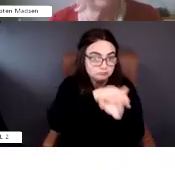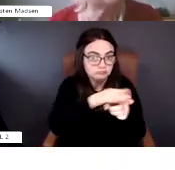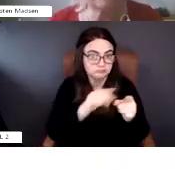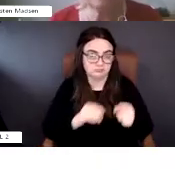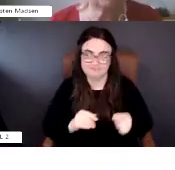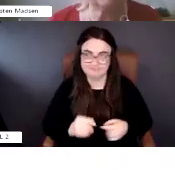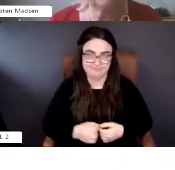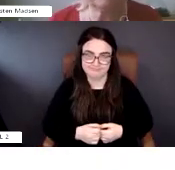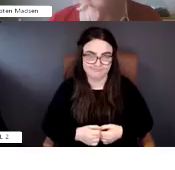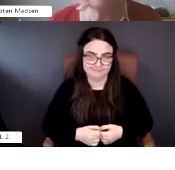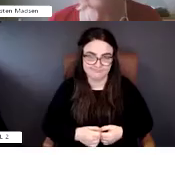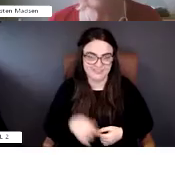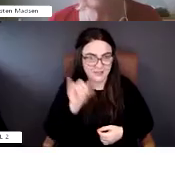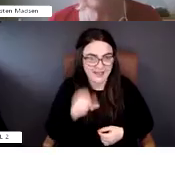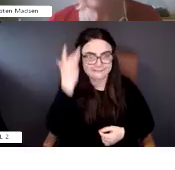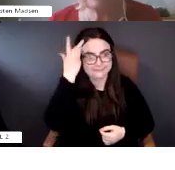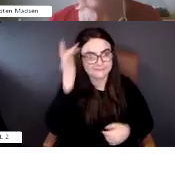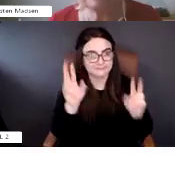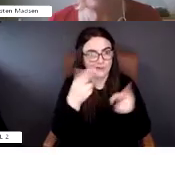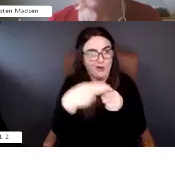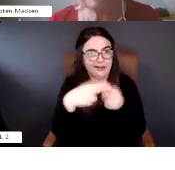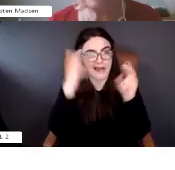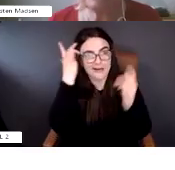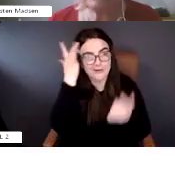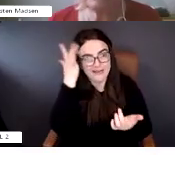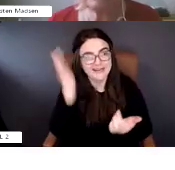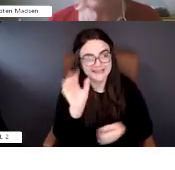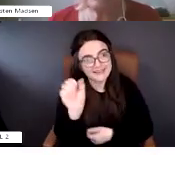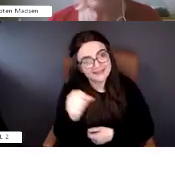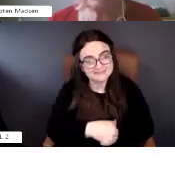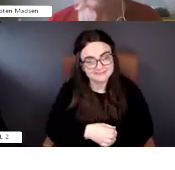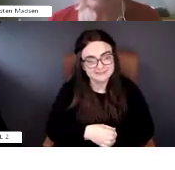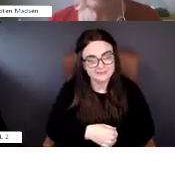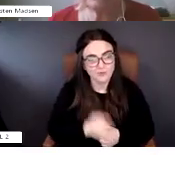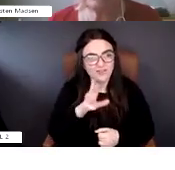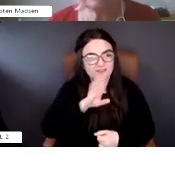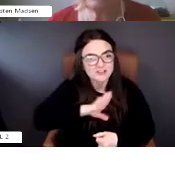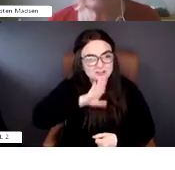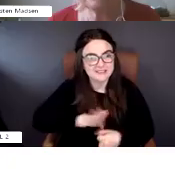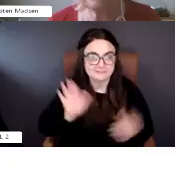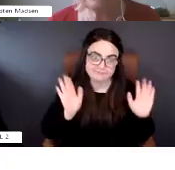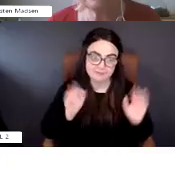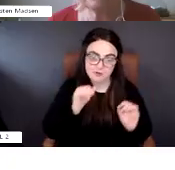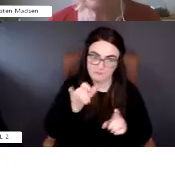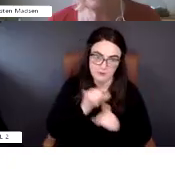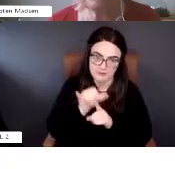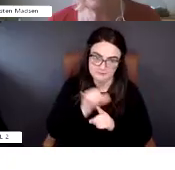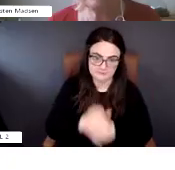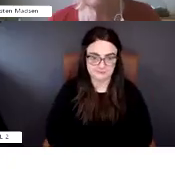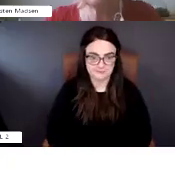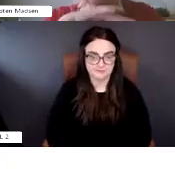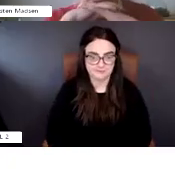Okay, Excellent thank you for question. that. Thank you for that explanation. There's another question